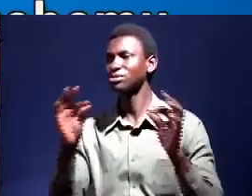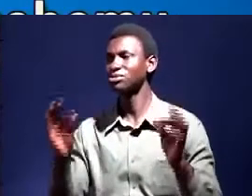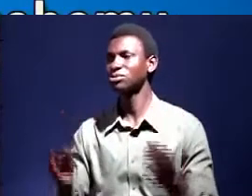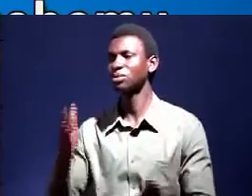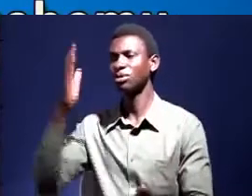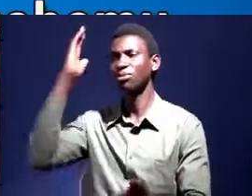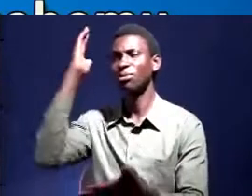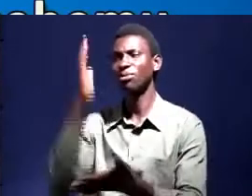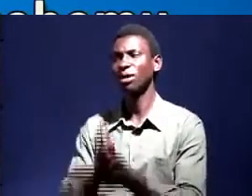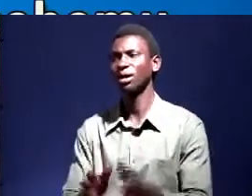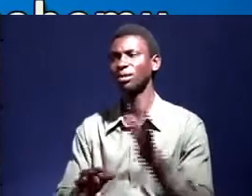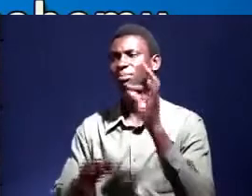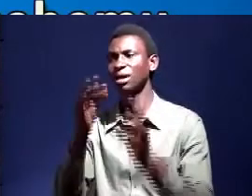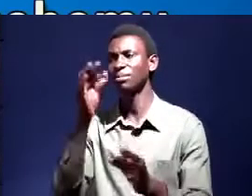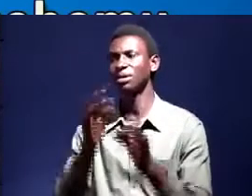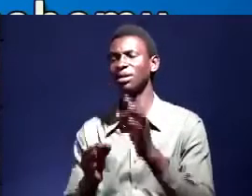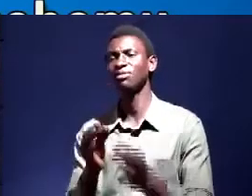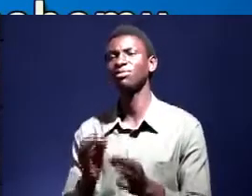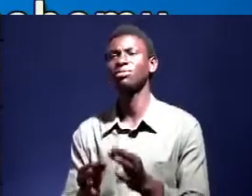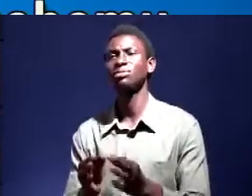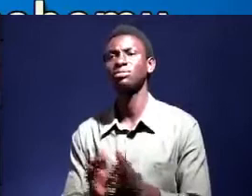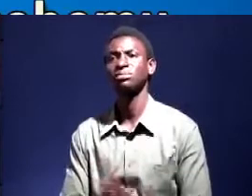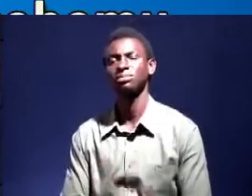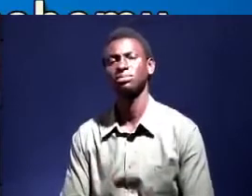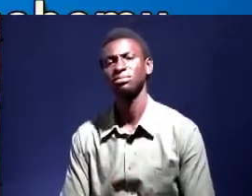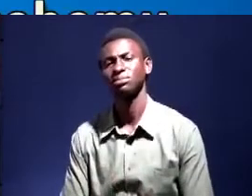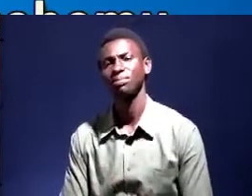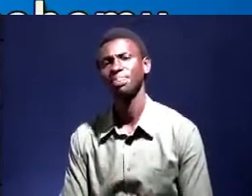And if you were sprinkled or poured and never immersed,